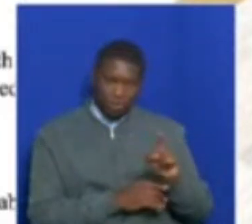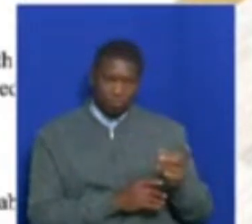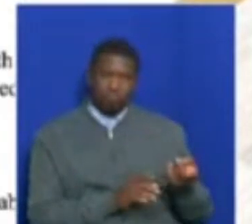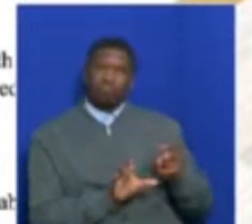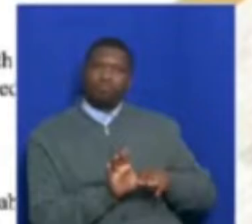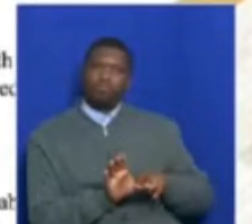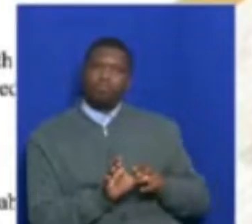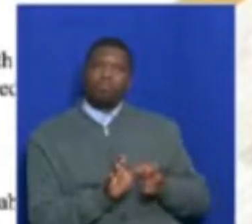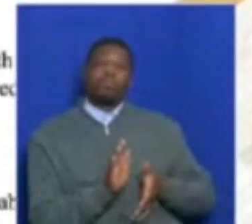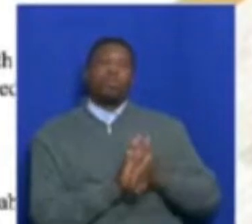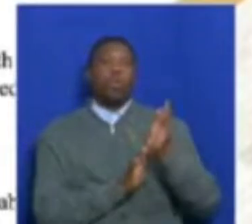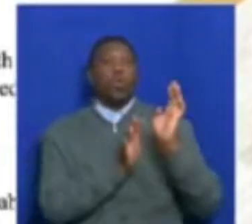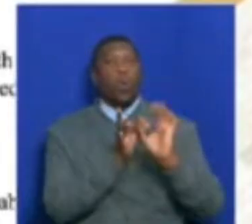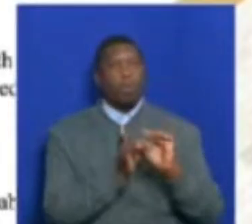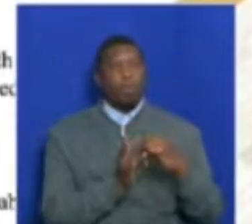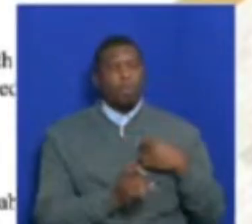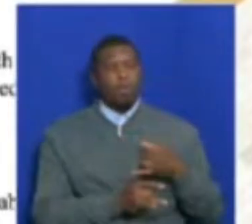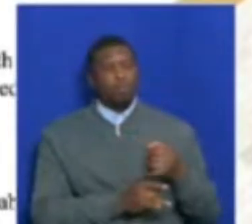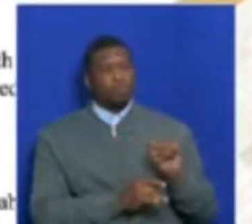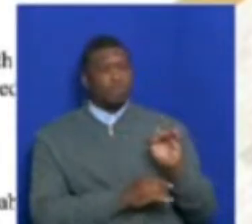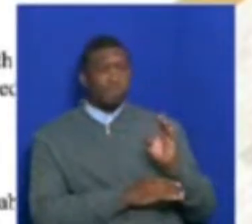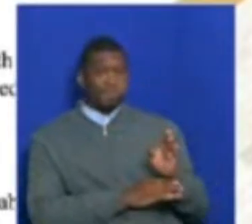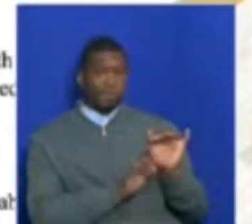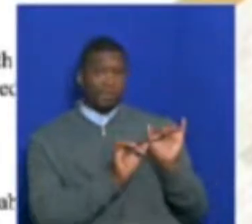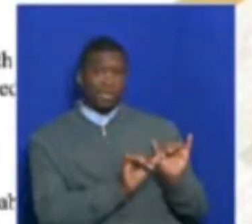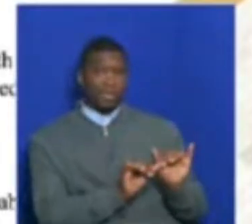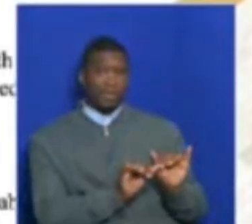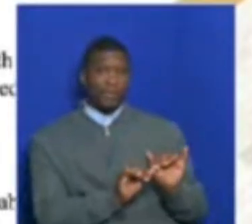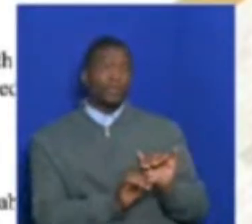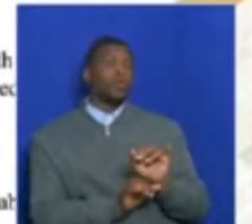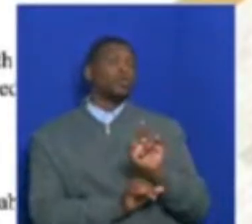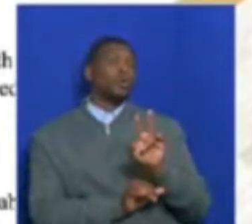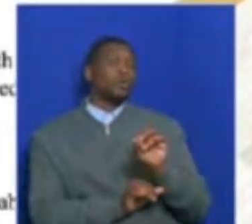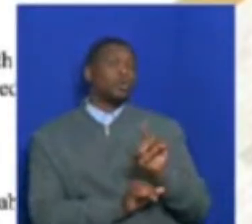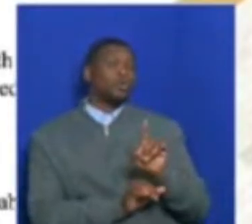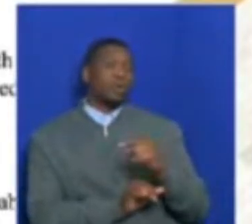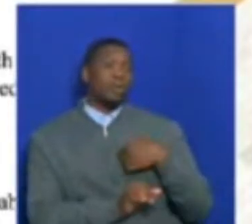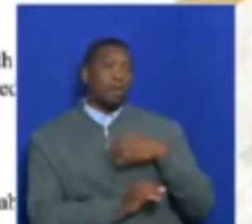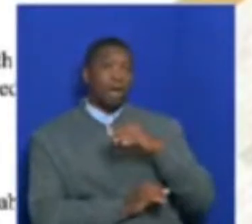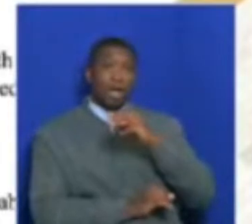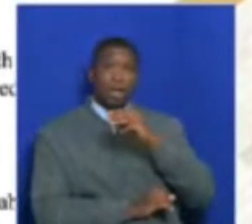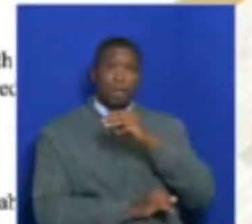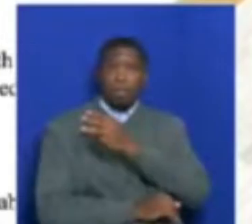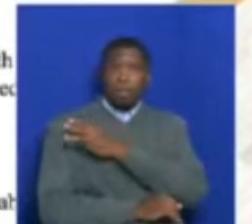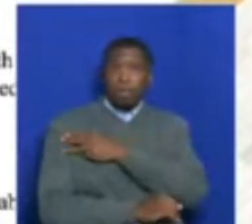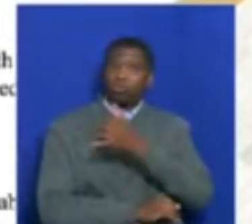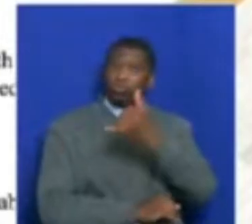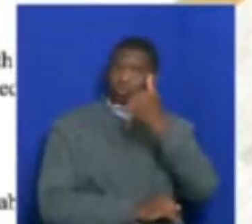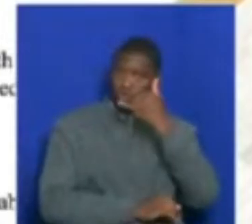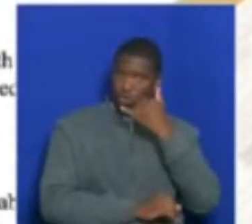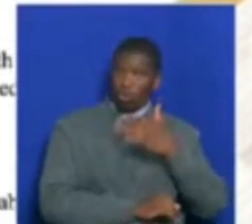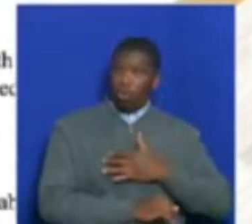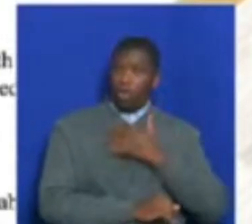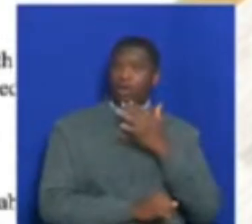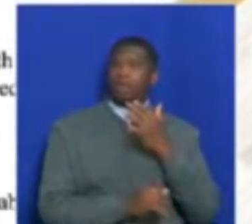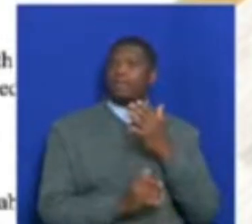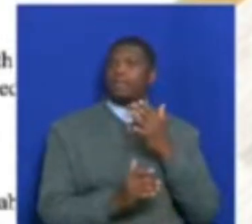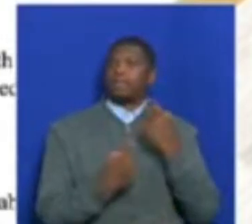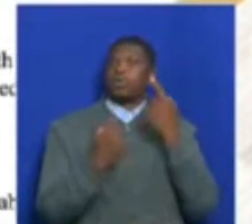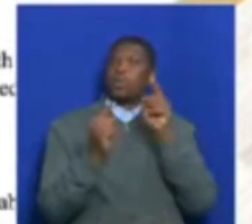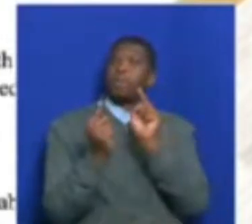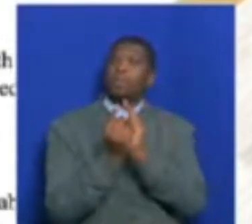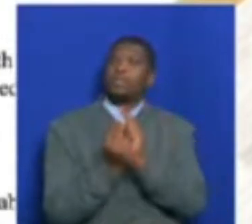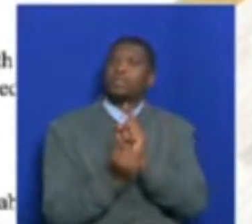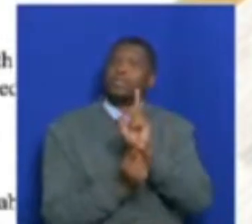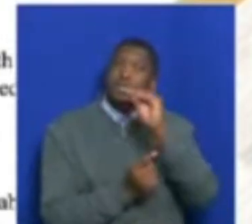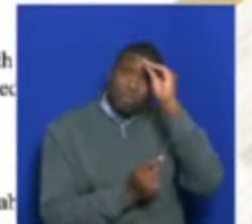of the 12th month, 2021, my boss called me and discussed an appointment for me with the police. I was not